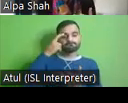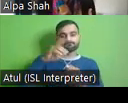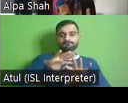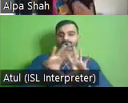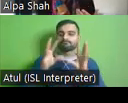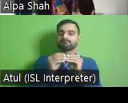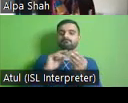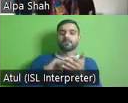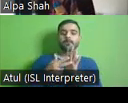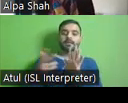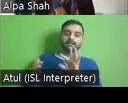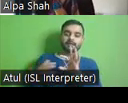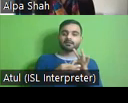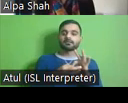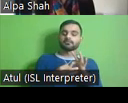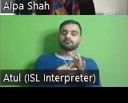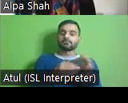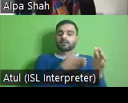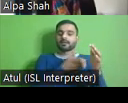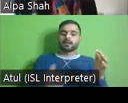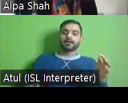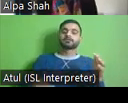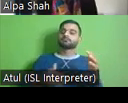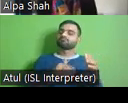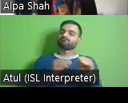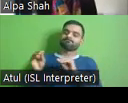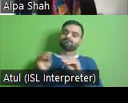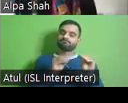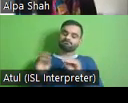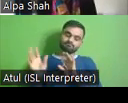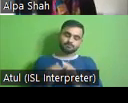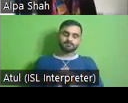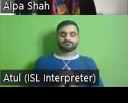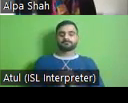this means for an anti-caste movement. So